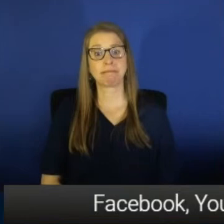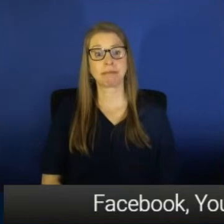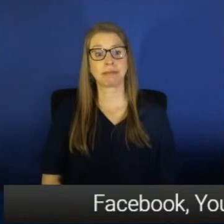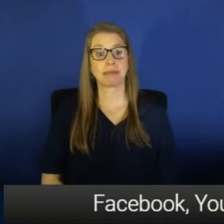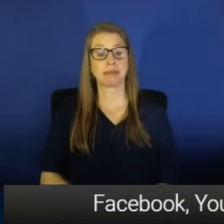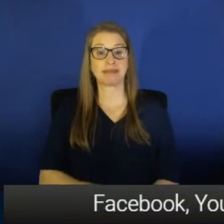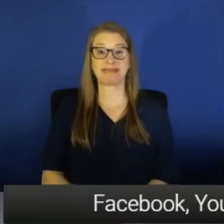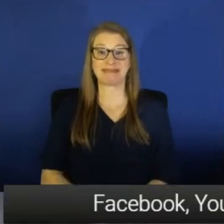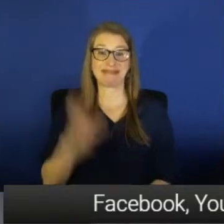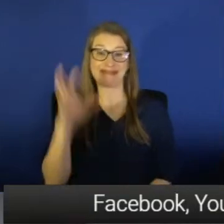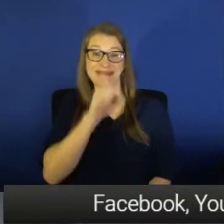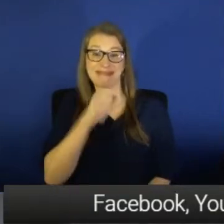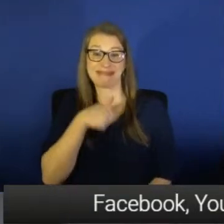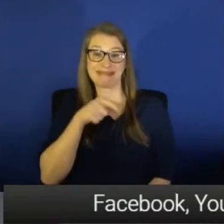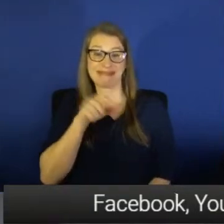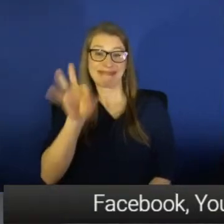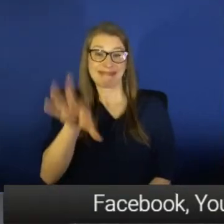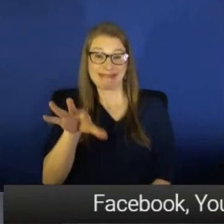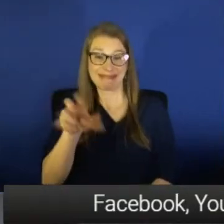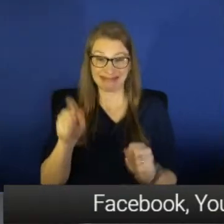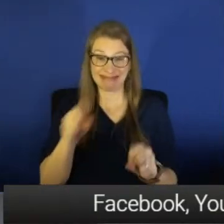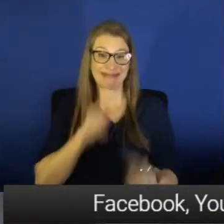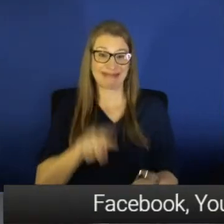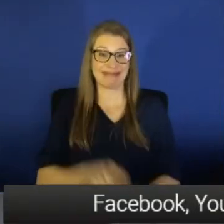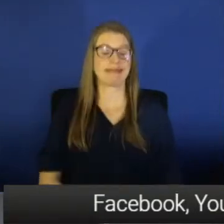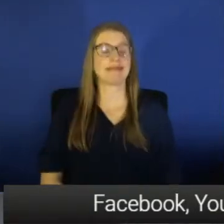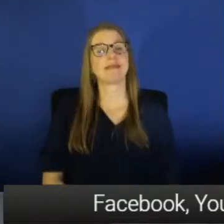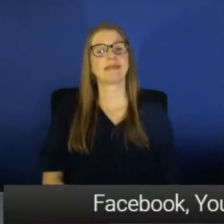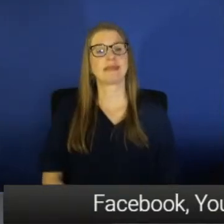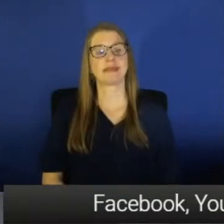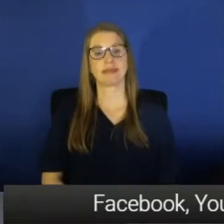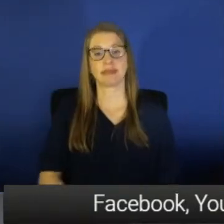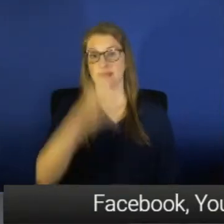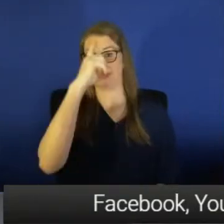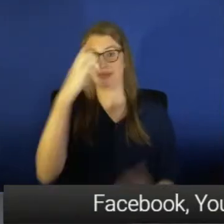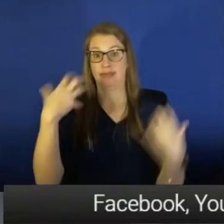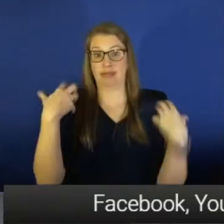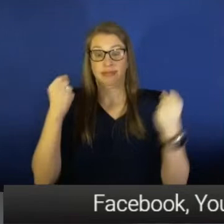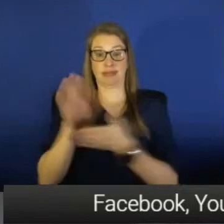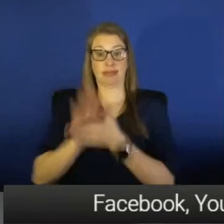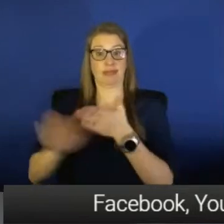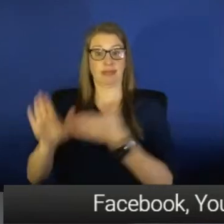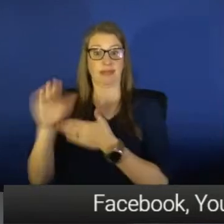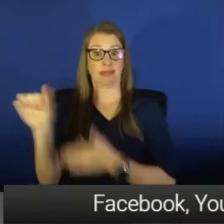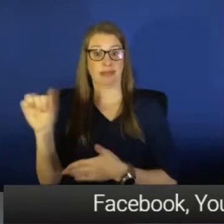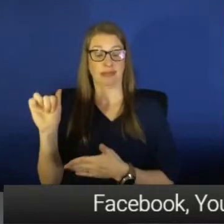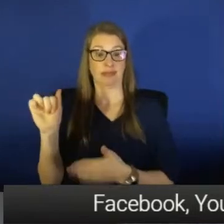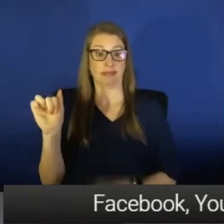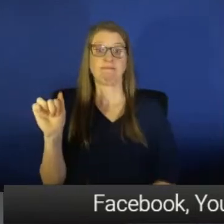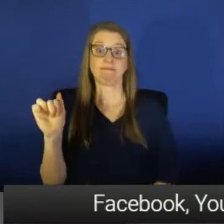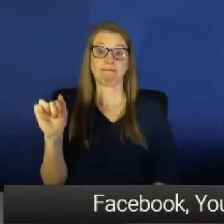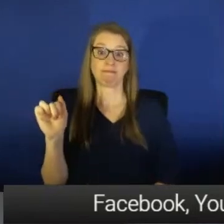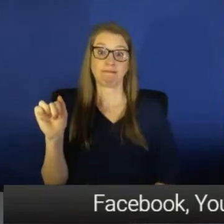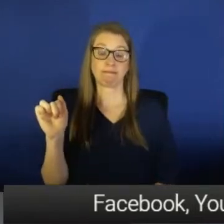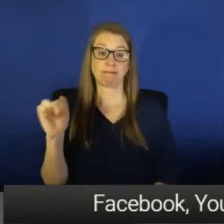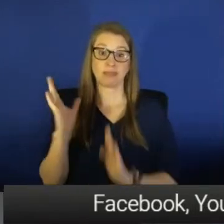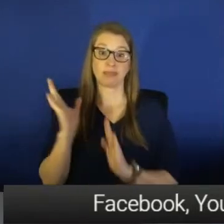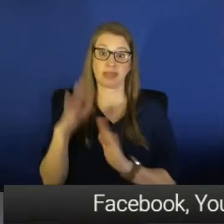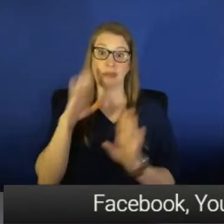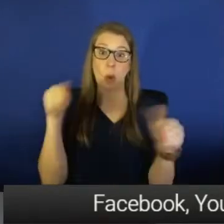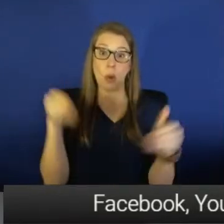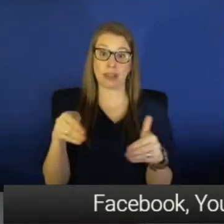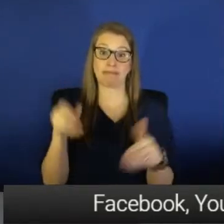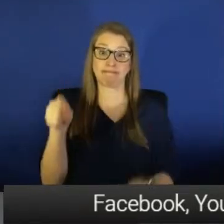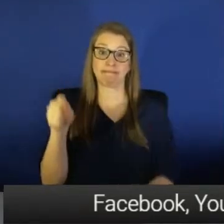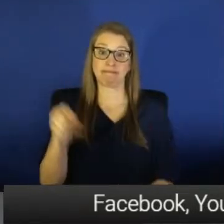I guess I can jump in with that one, but mental health in college athletics is probably right now one of our top focuses,